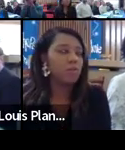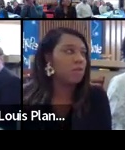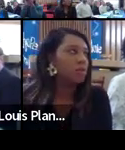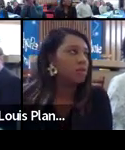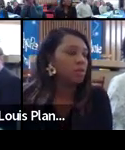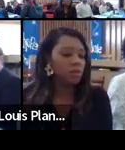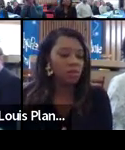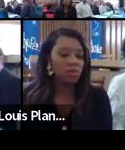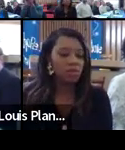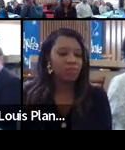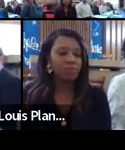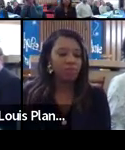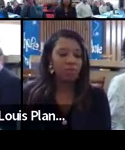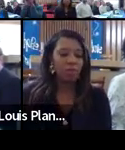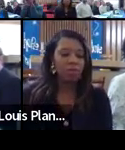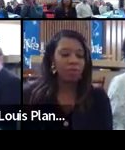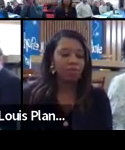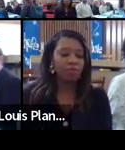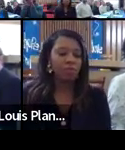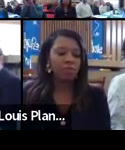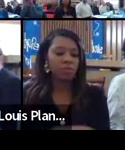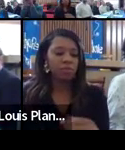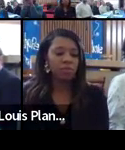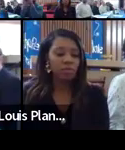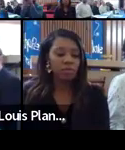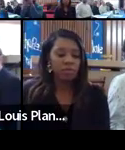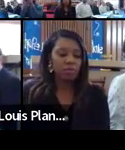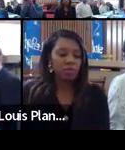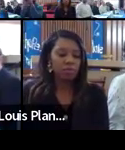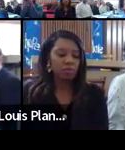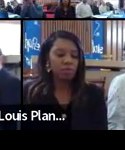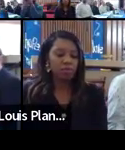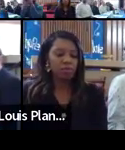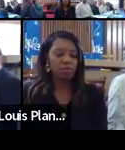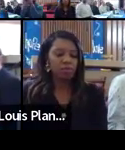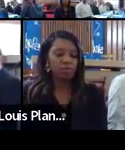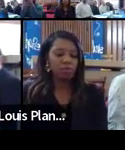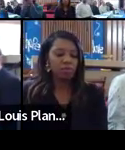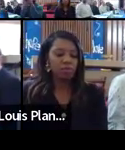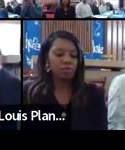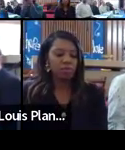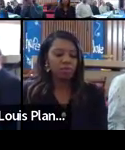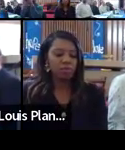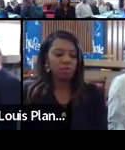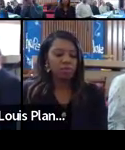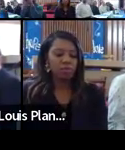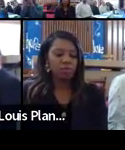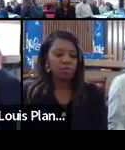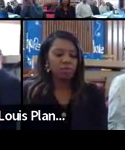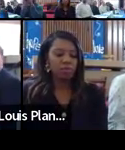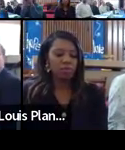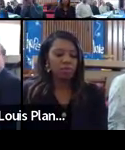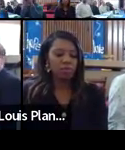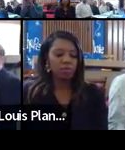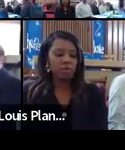He enters by saying my name and Douglas, that's not my name. You get what I'm going. So they are